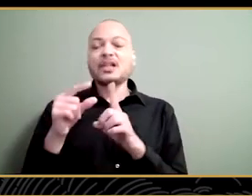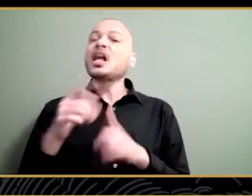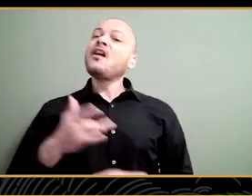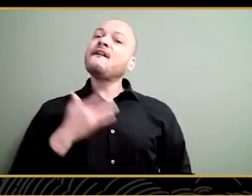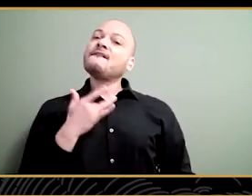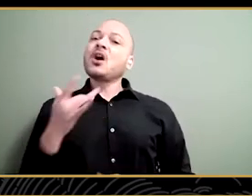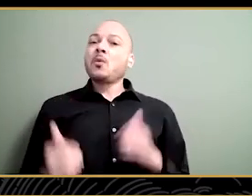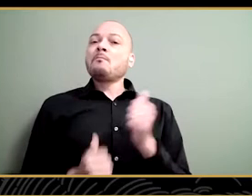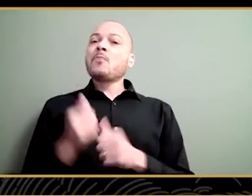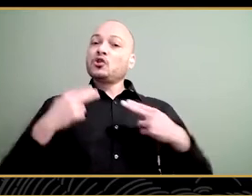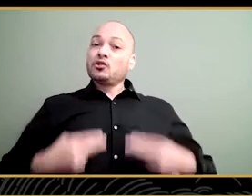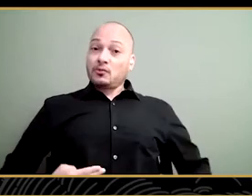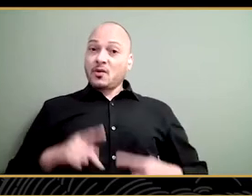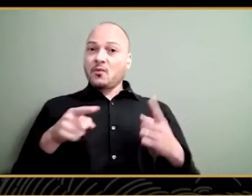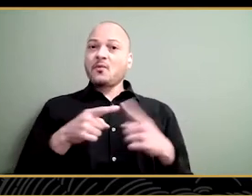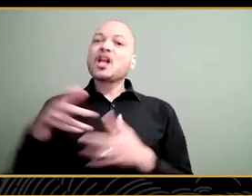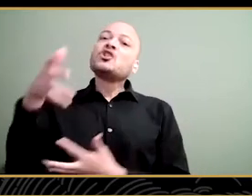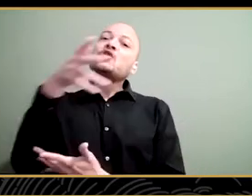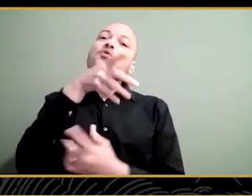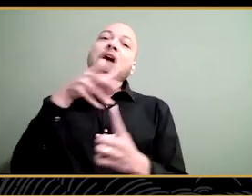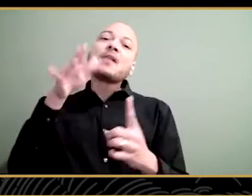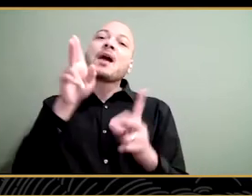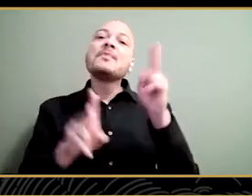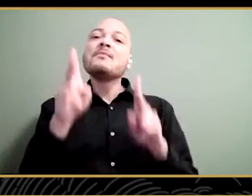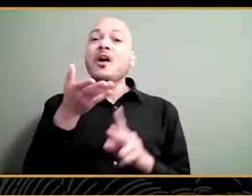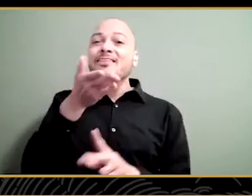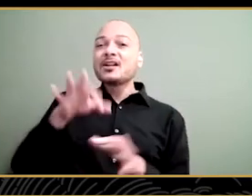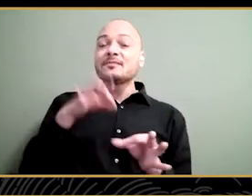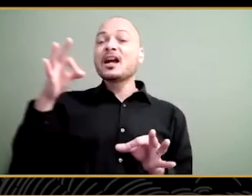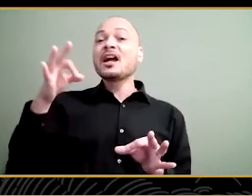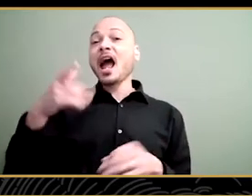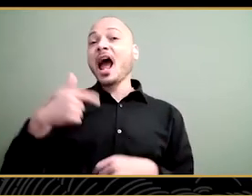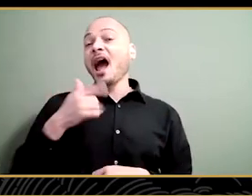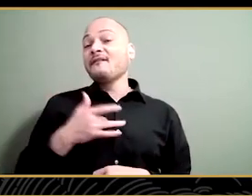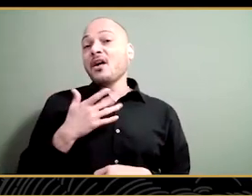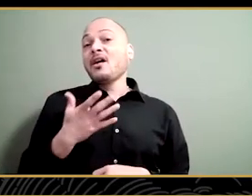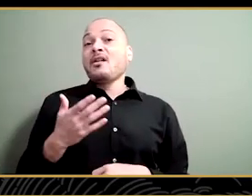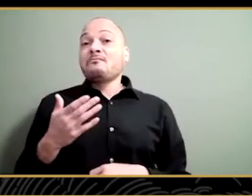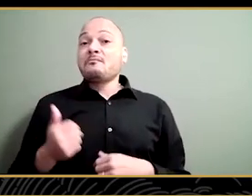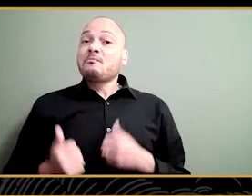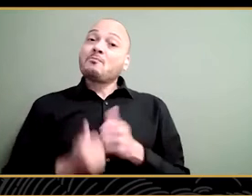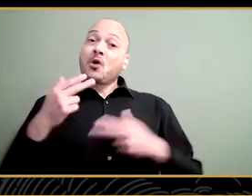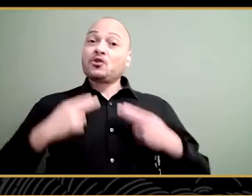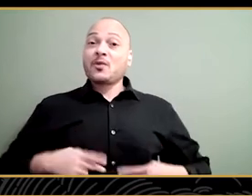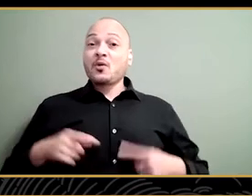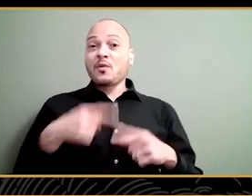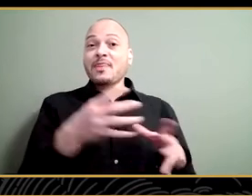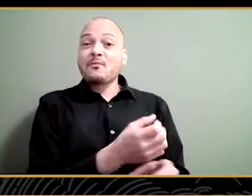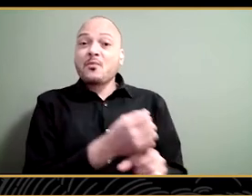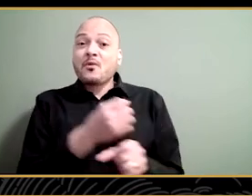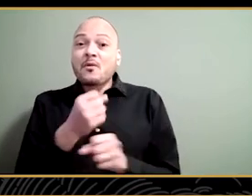there in spirit. I feel most human when they pull my water from the ground. Pour me into a Tej. Two parts